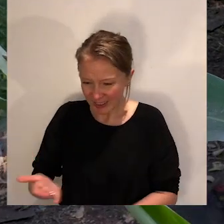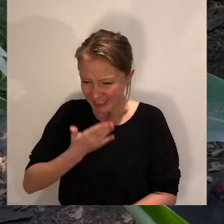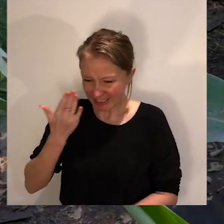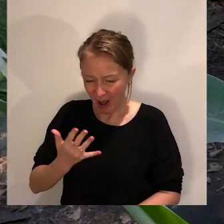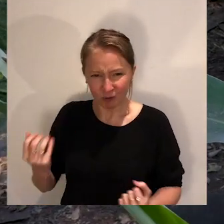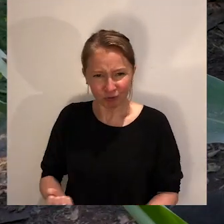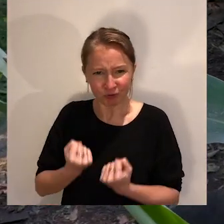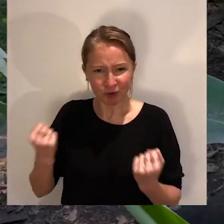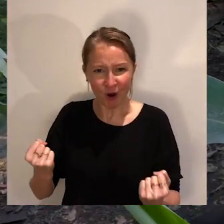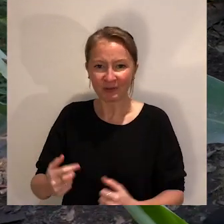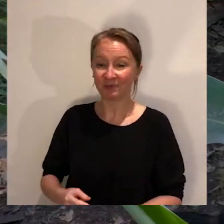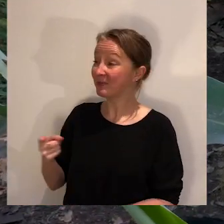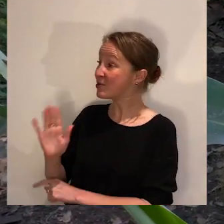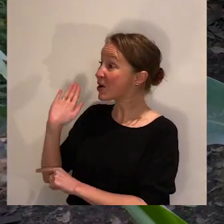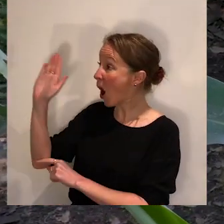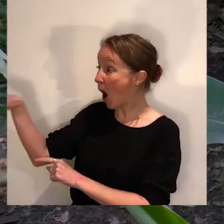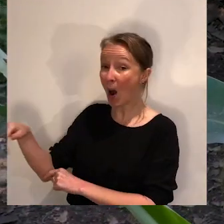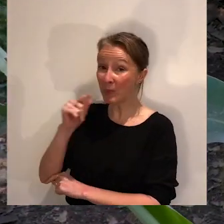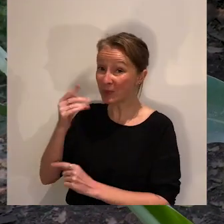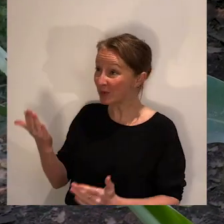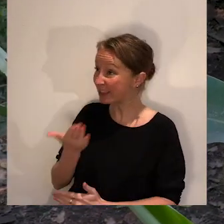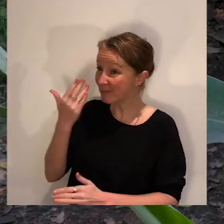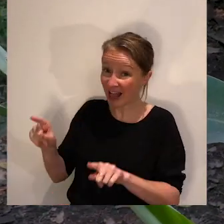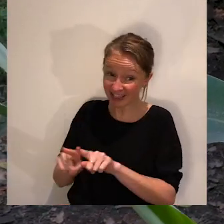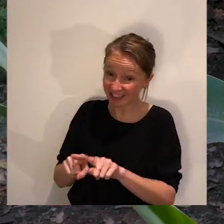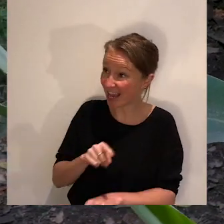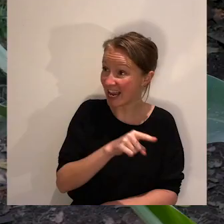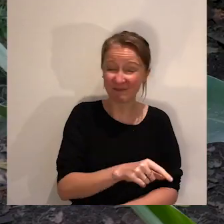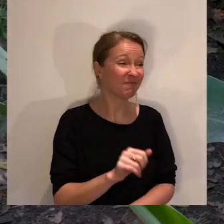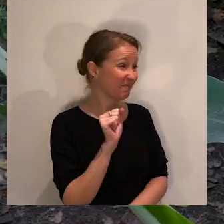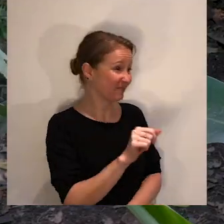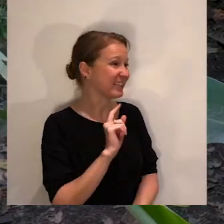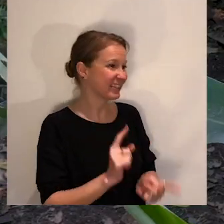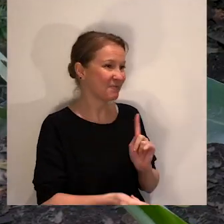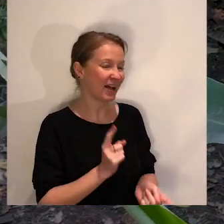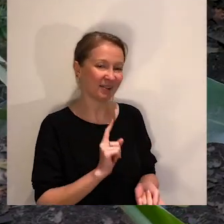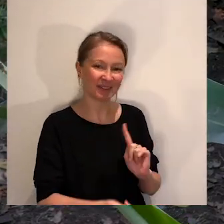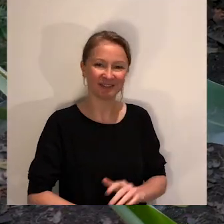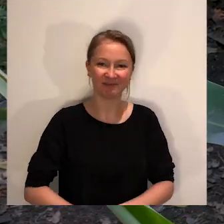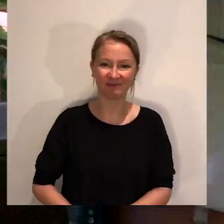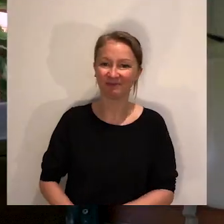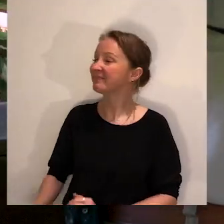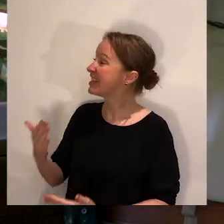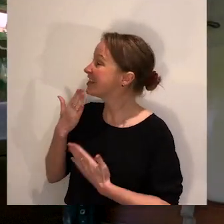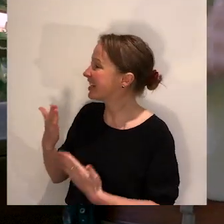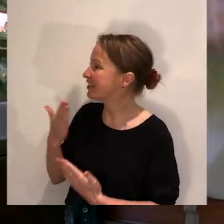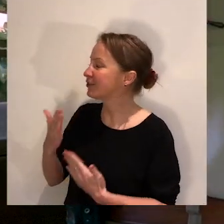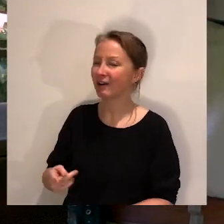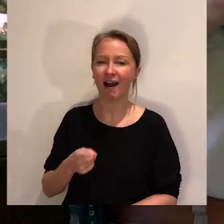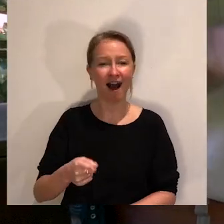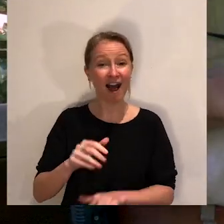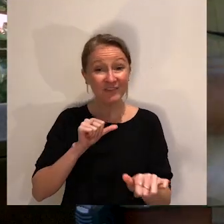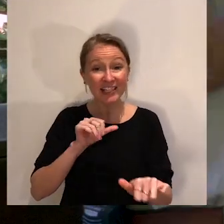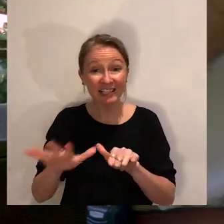when you go home, Dan? Yeah, that's one of the better smells that I smell of some days. Thank you so much, Dan. This is the fantastic thing